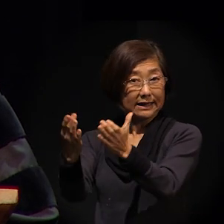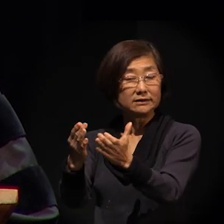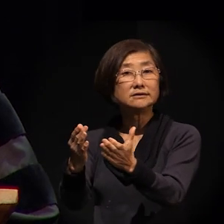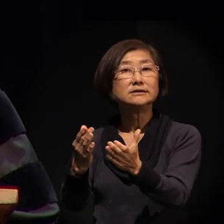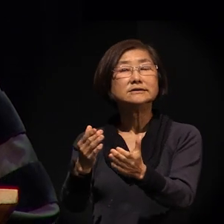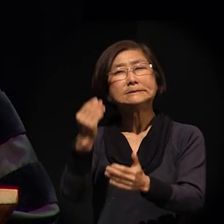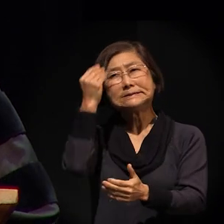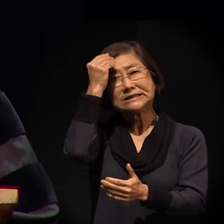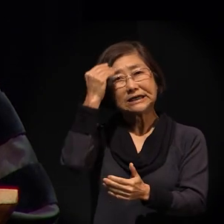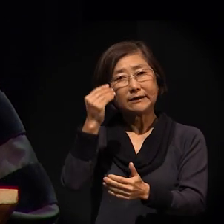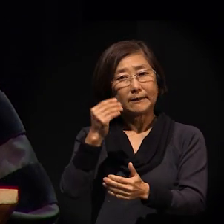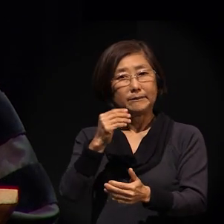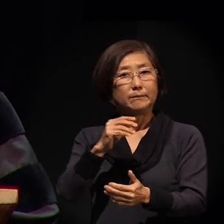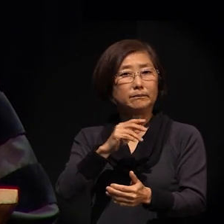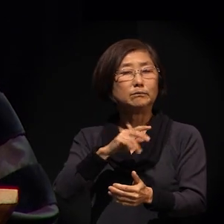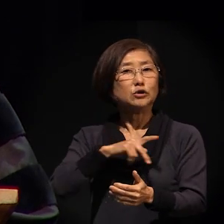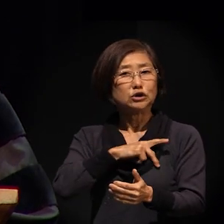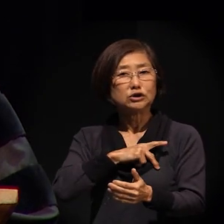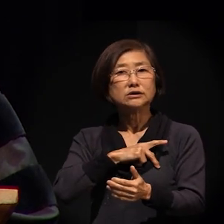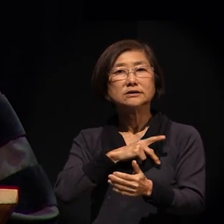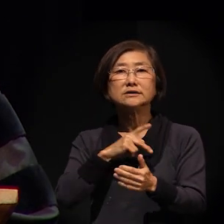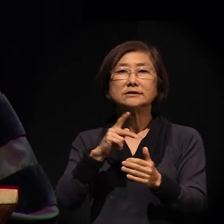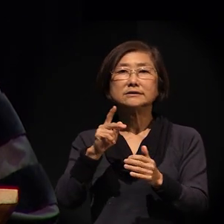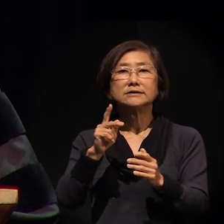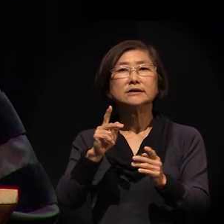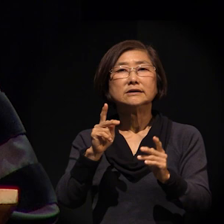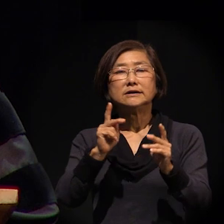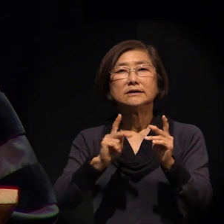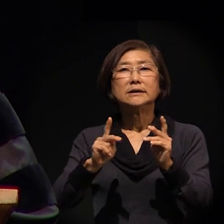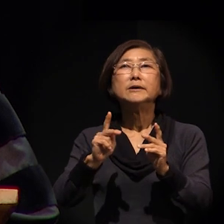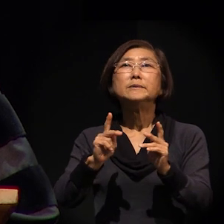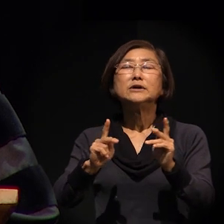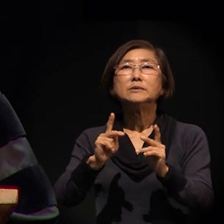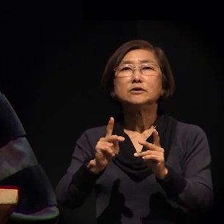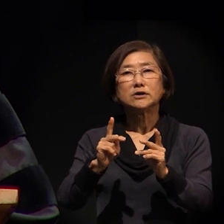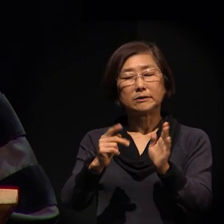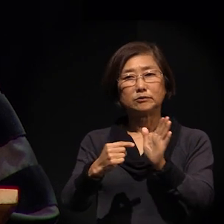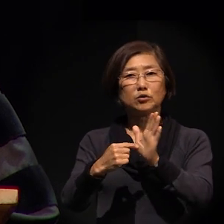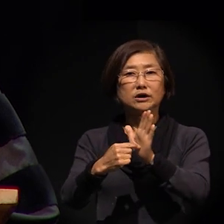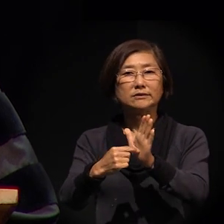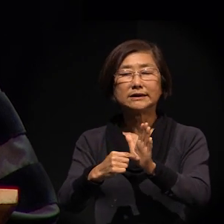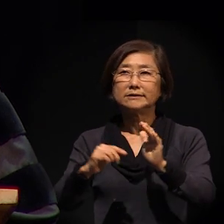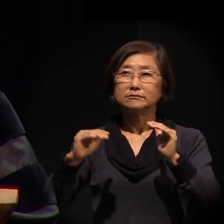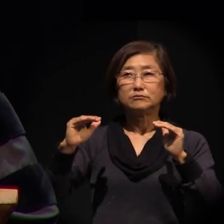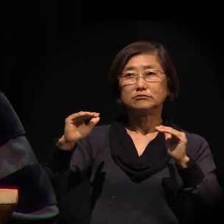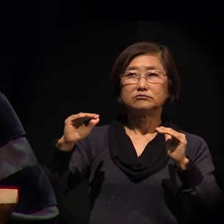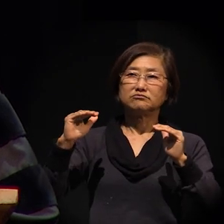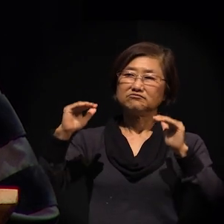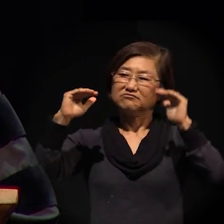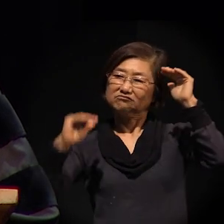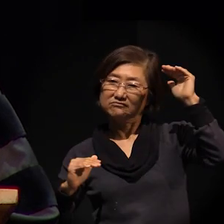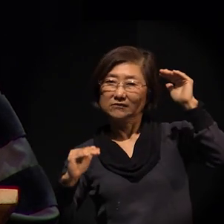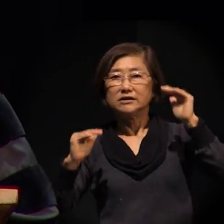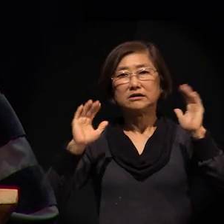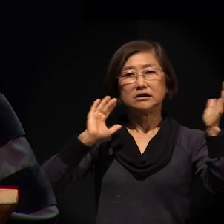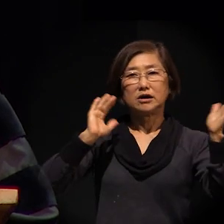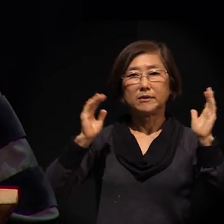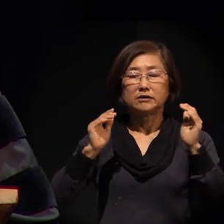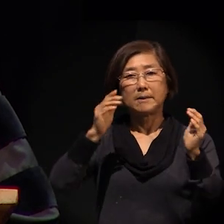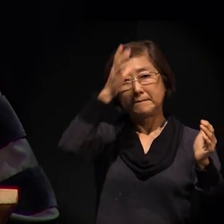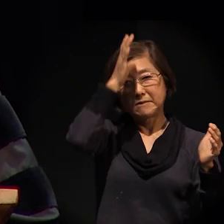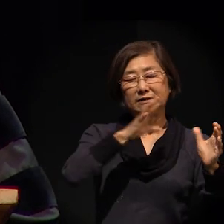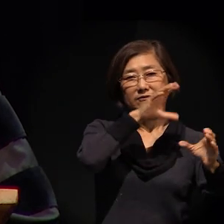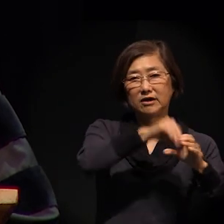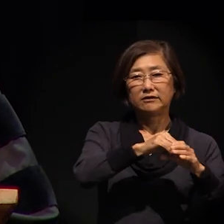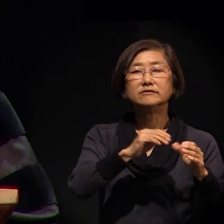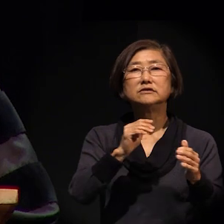class to contemplate pursuing careers where the representation of women disproportionately lags that of